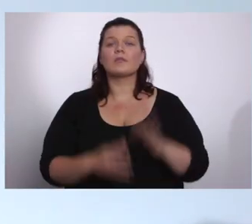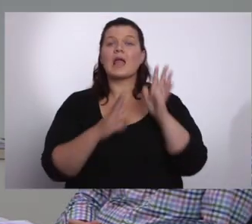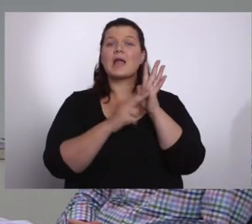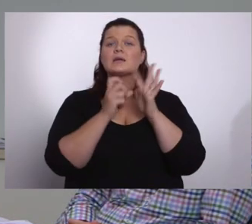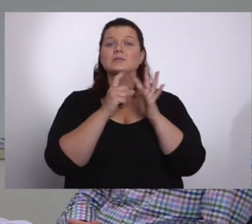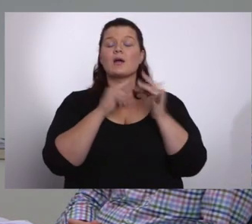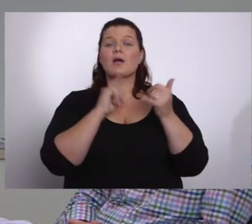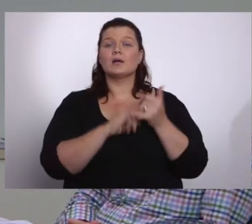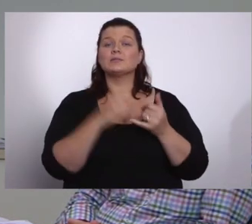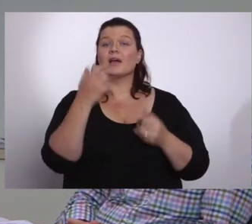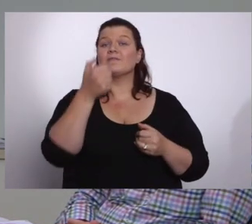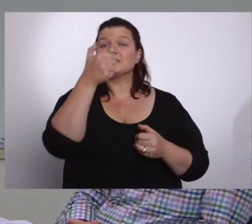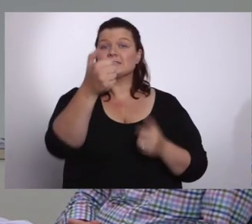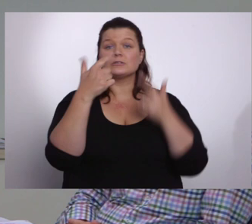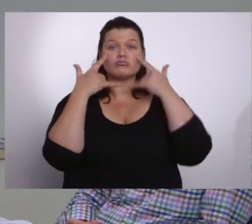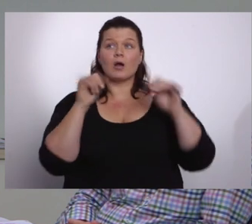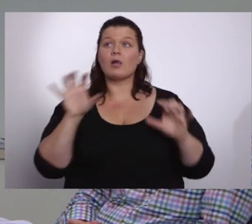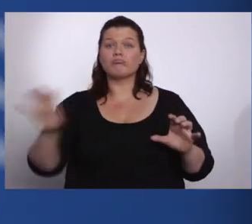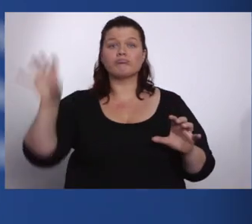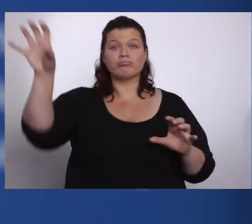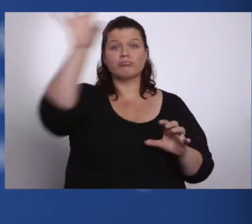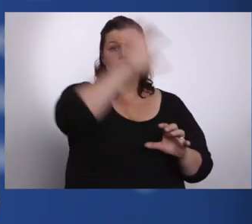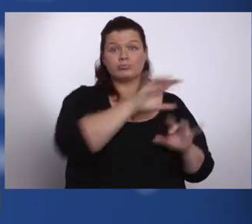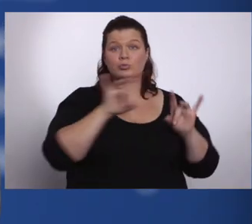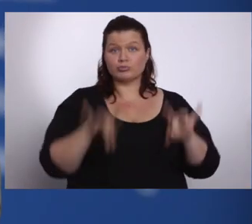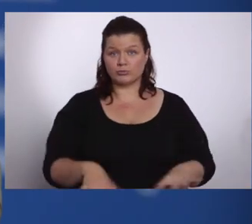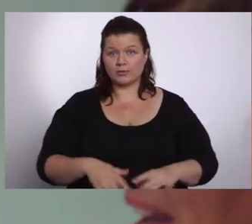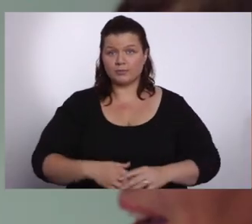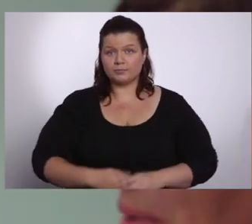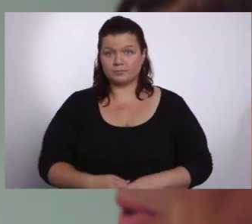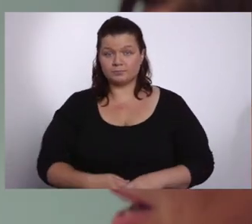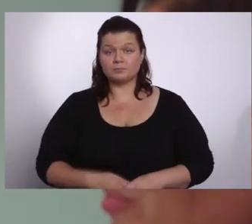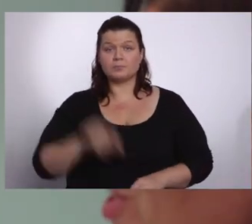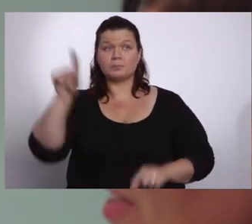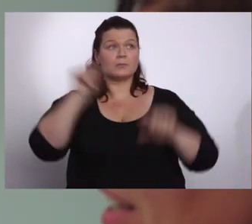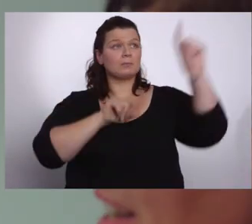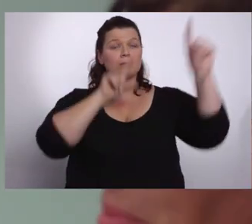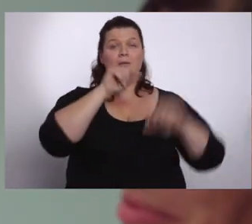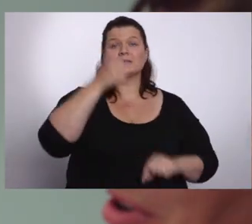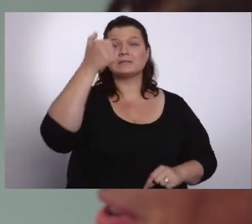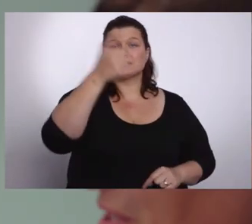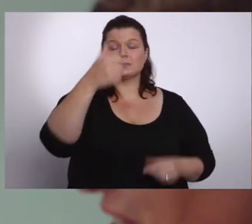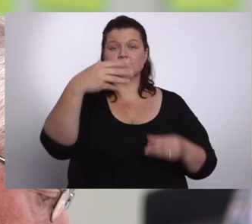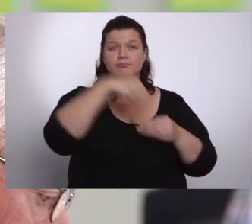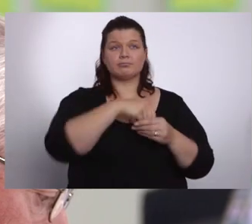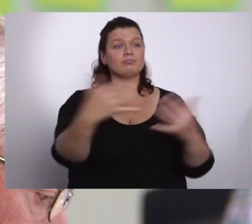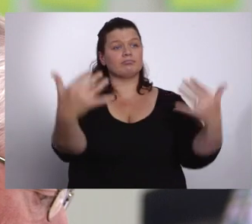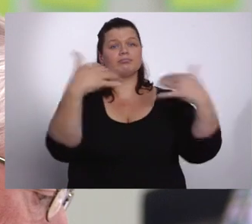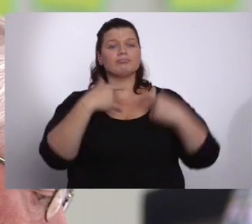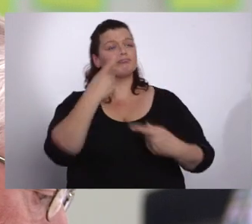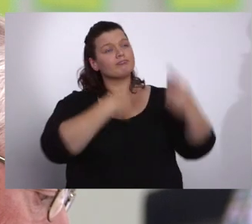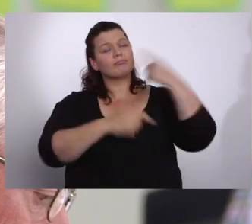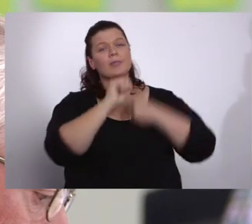who are current participants of the NDIS across six NDIS trial sites were asked to interact